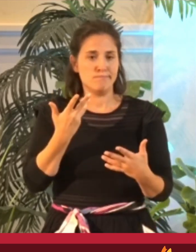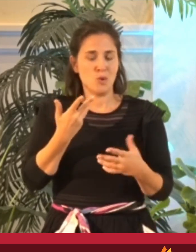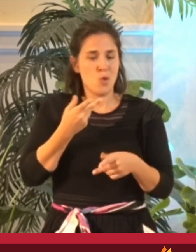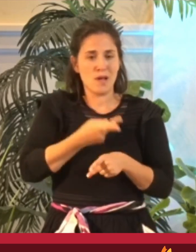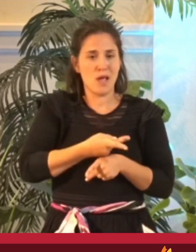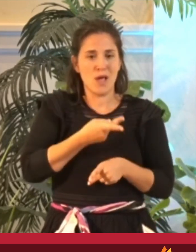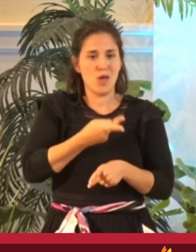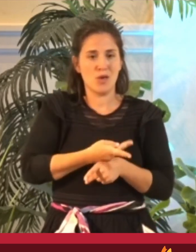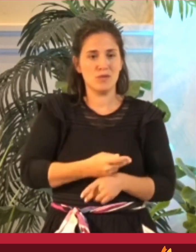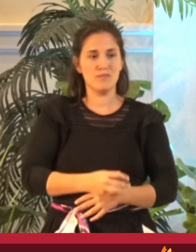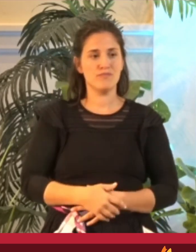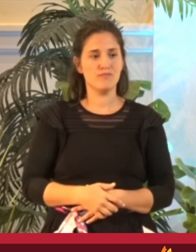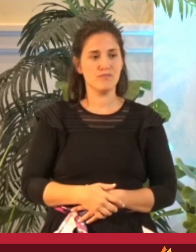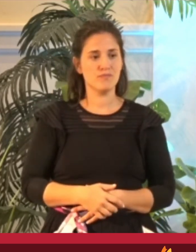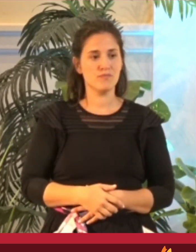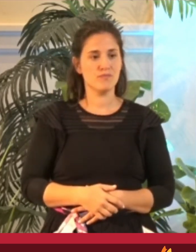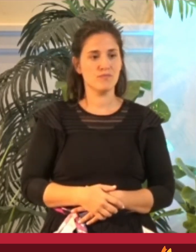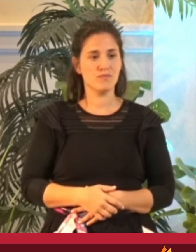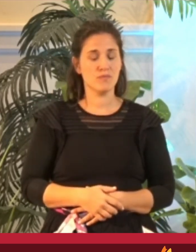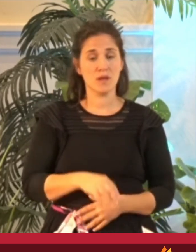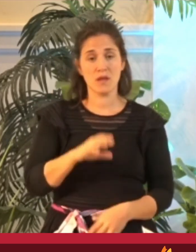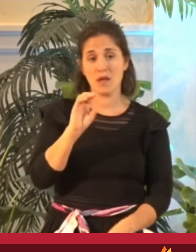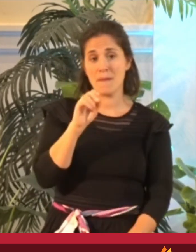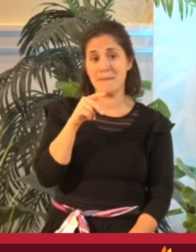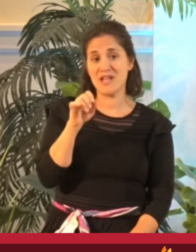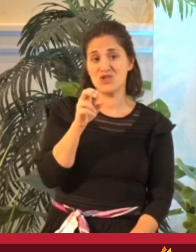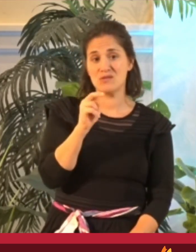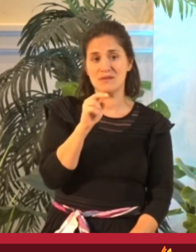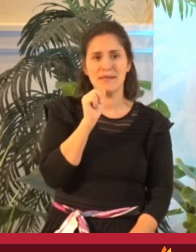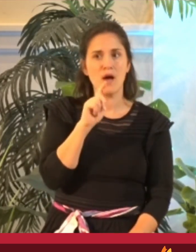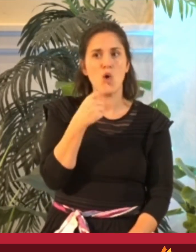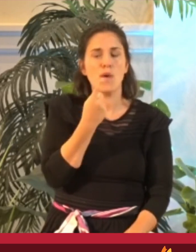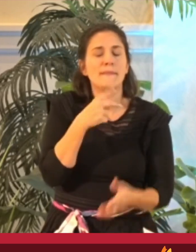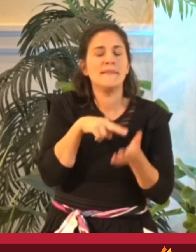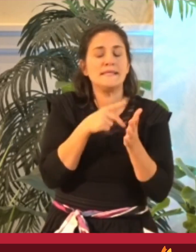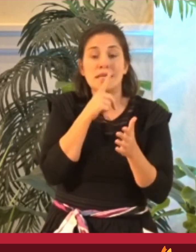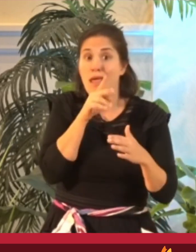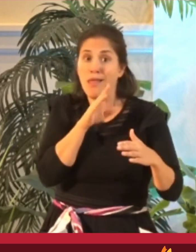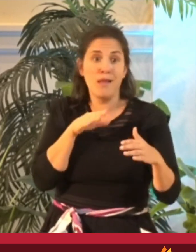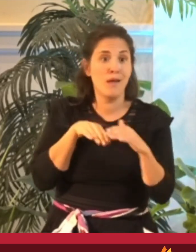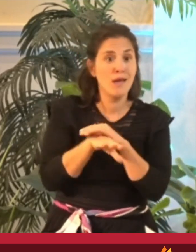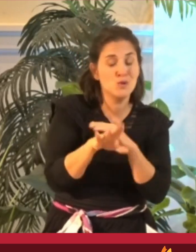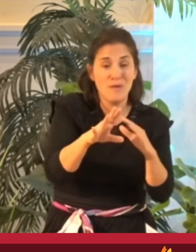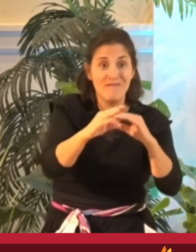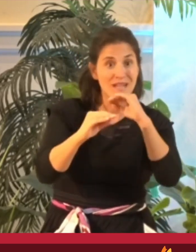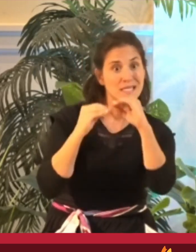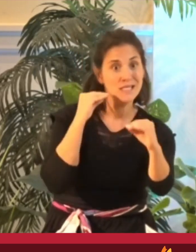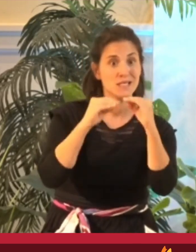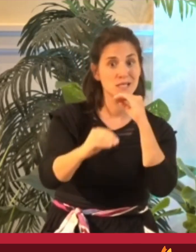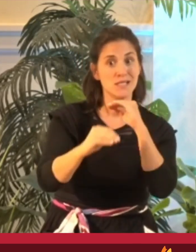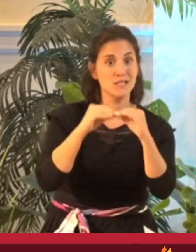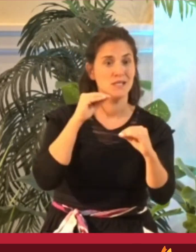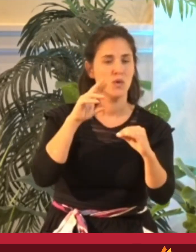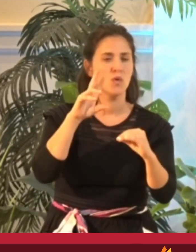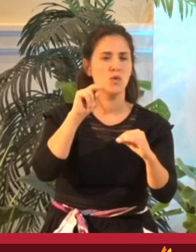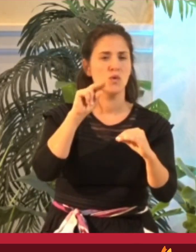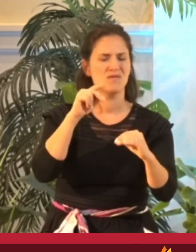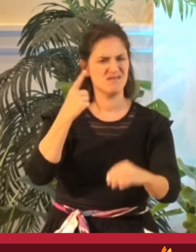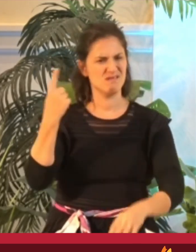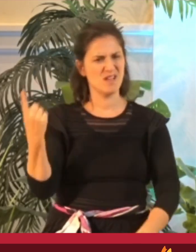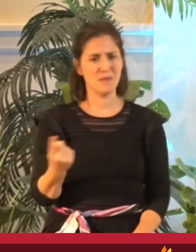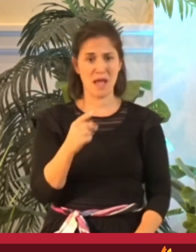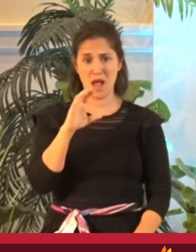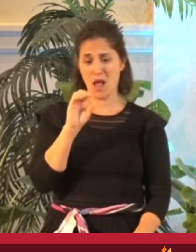doesn't always mean stepping in to fix a situation. Sometimes it's as simple as